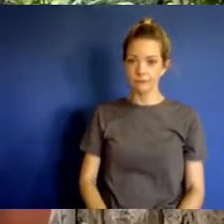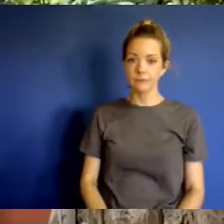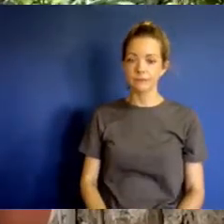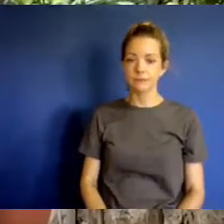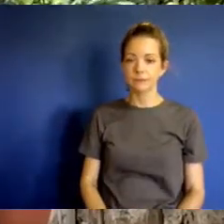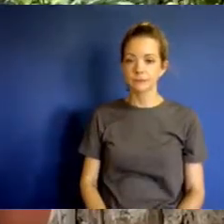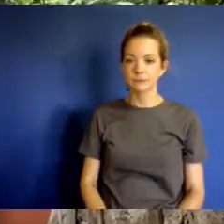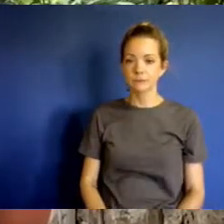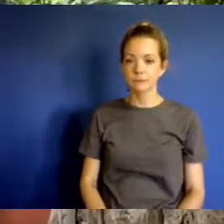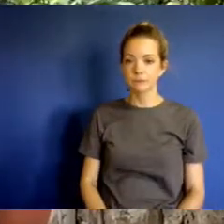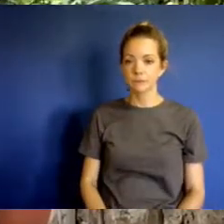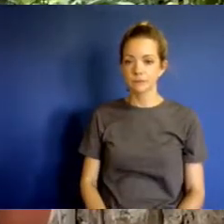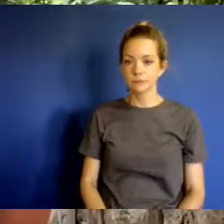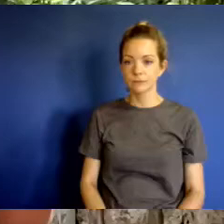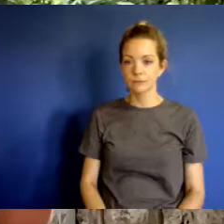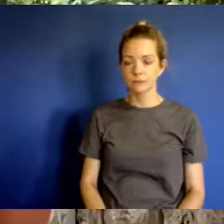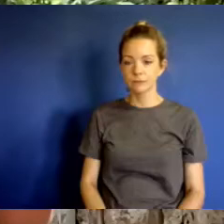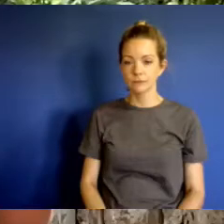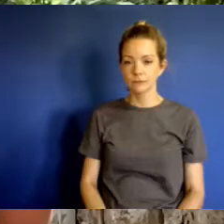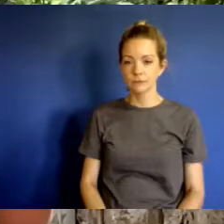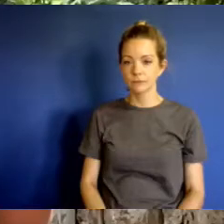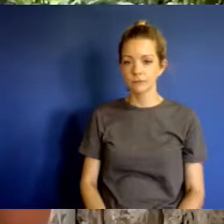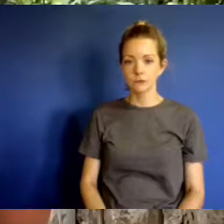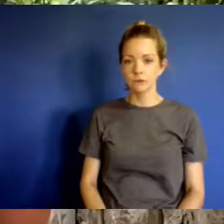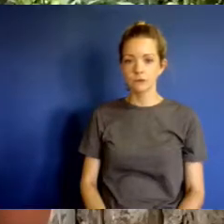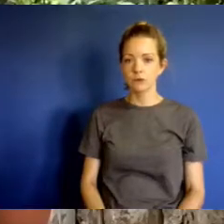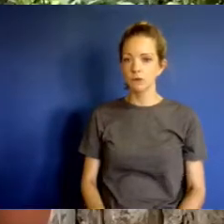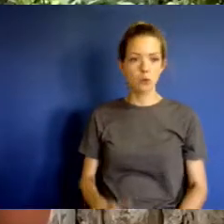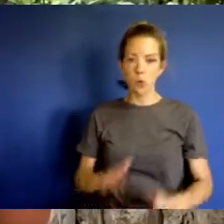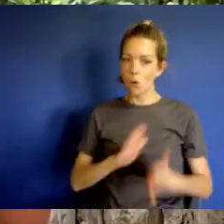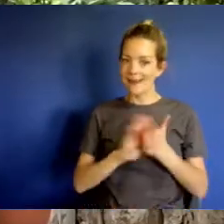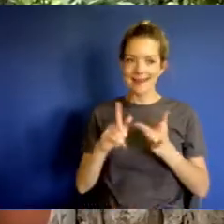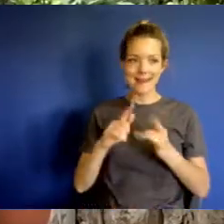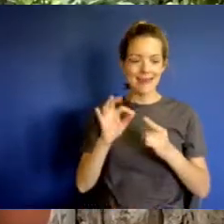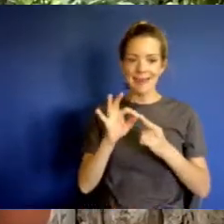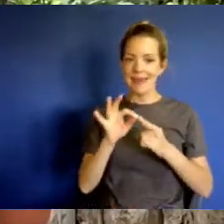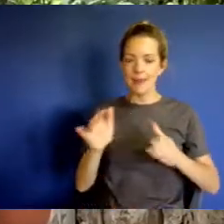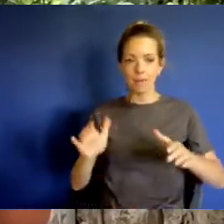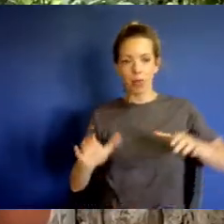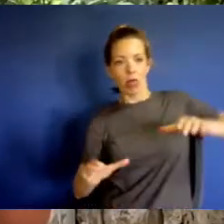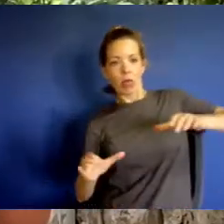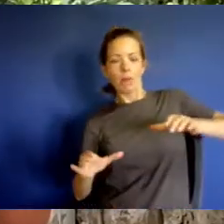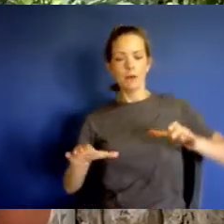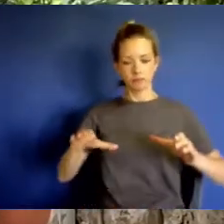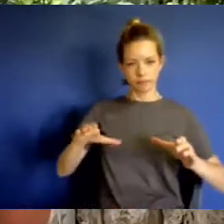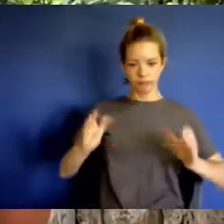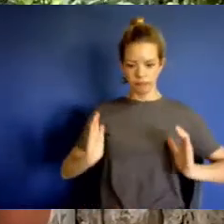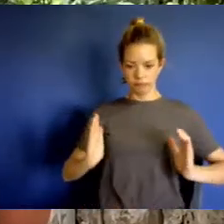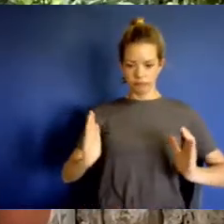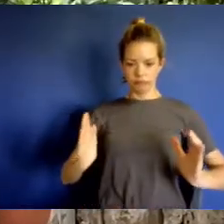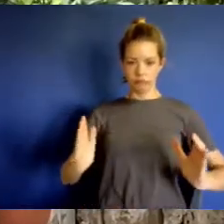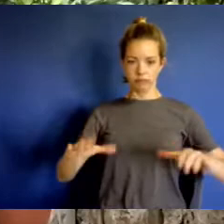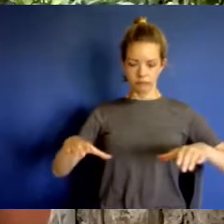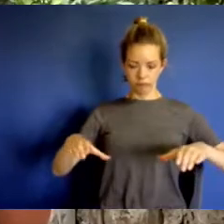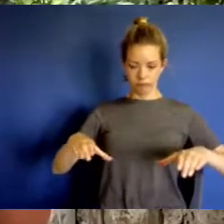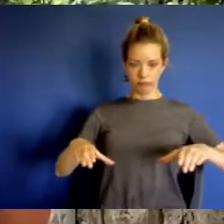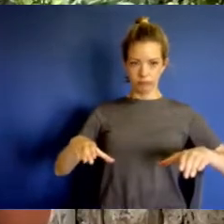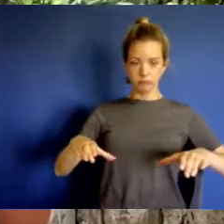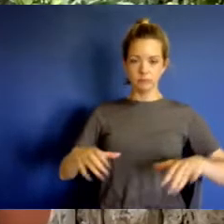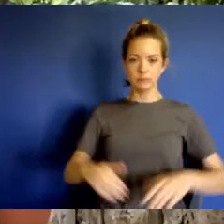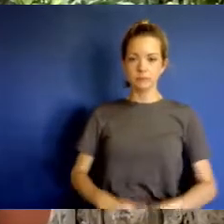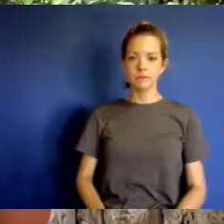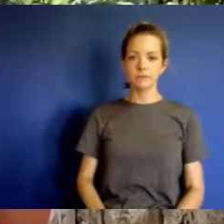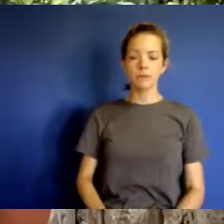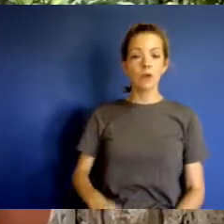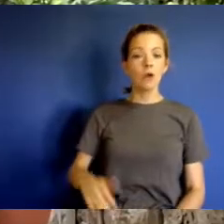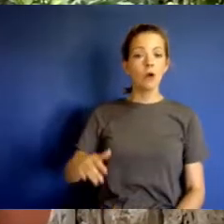So it's a nice straight line. We haven't lifted our hip because we've kept our hip in line. We're